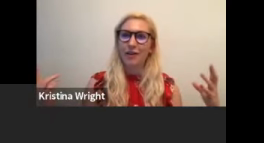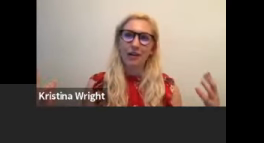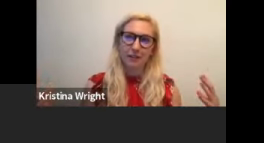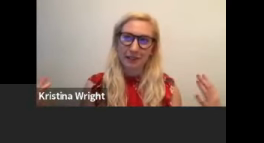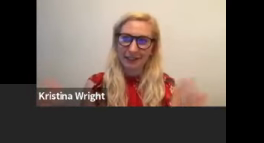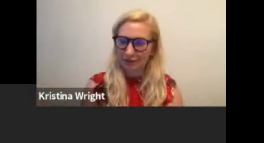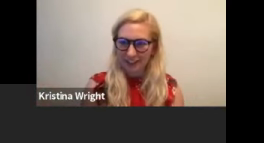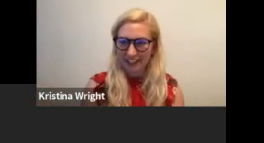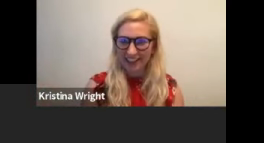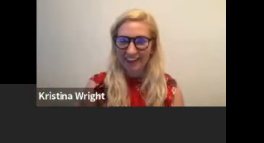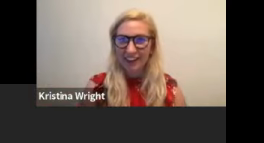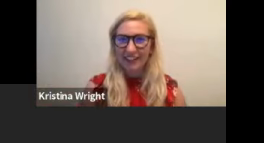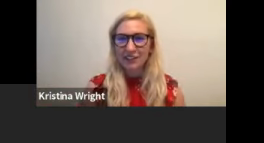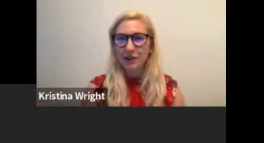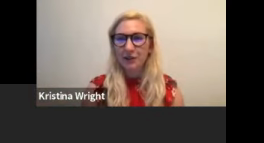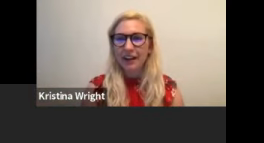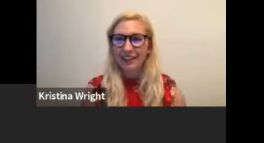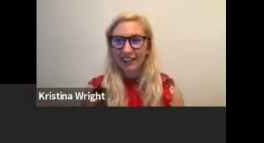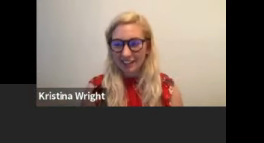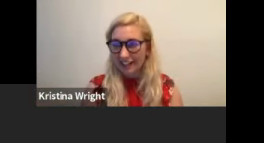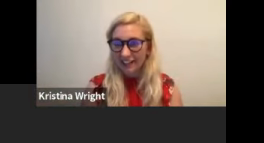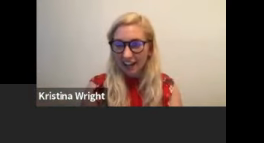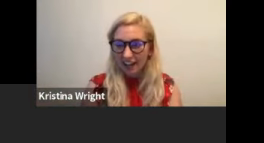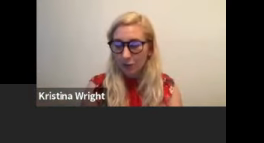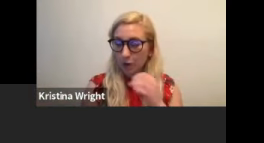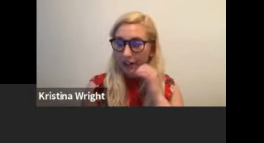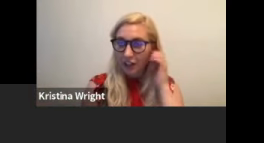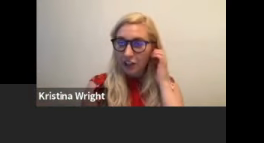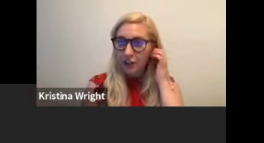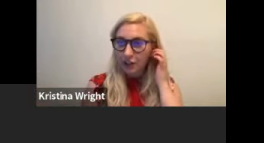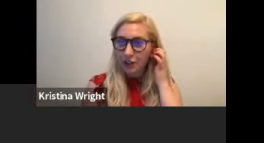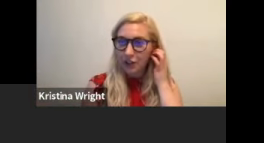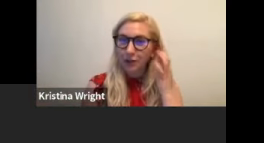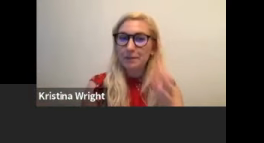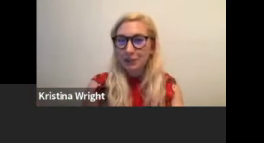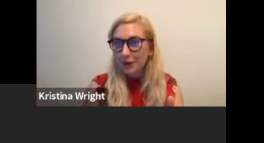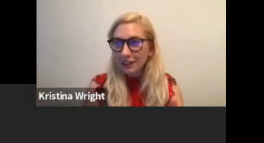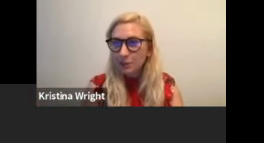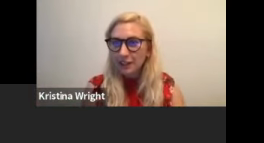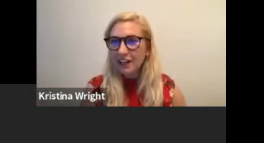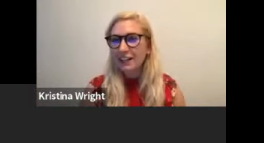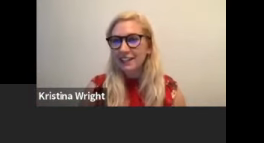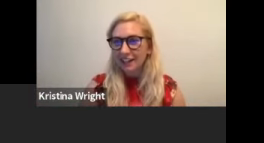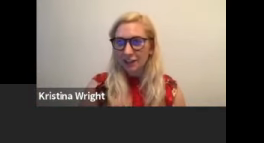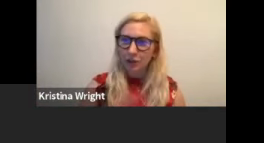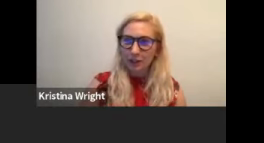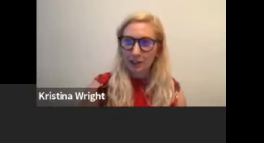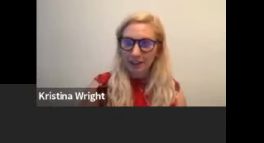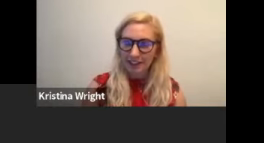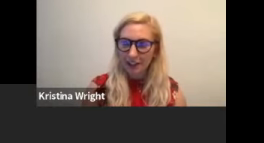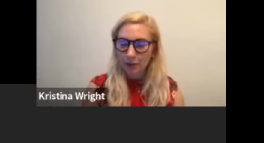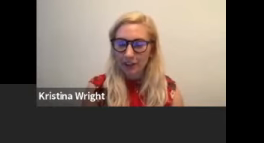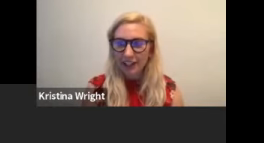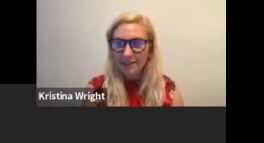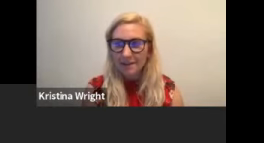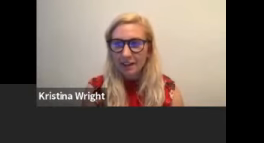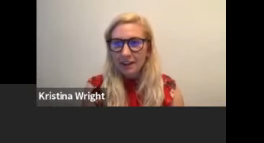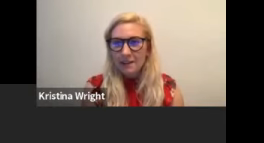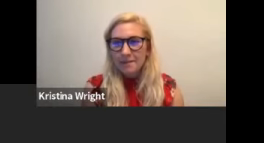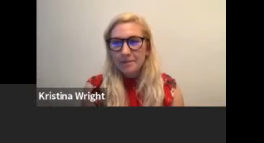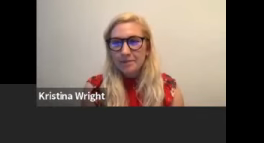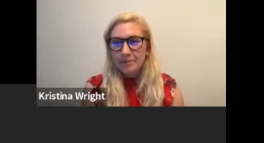figure out how all of the pieces fit together. So I think, is that kind of what your mentor is working on? Is that kind of like the space that you work